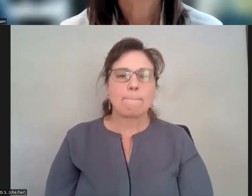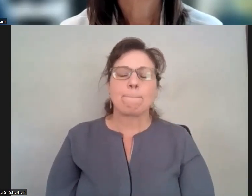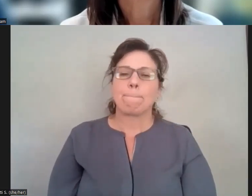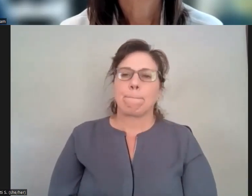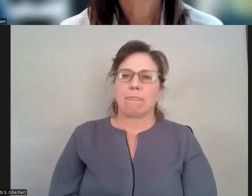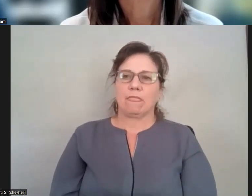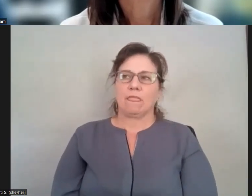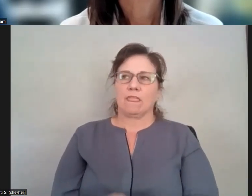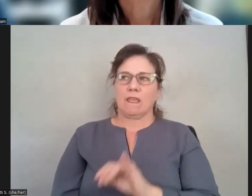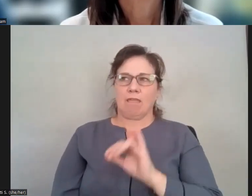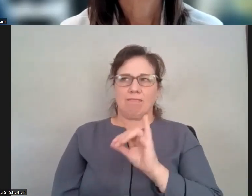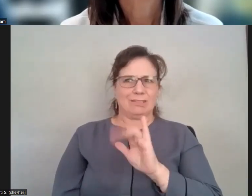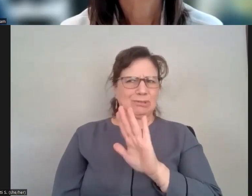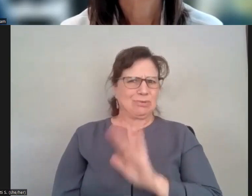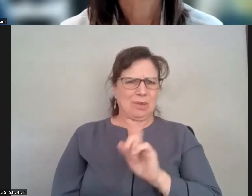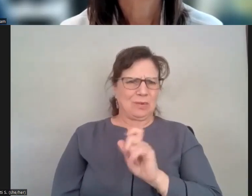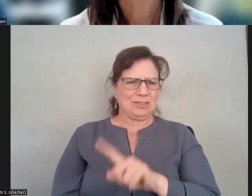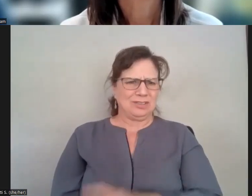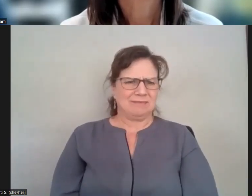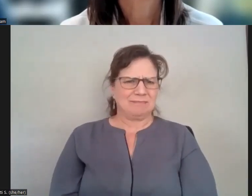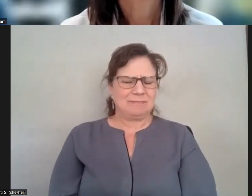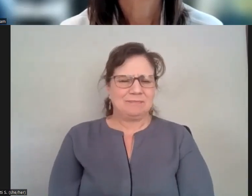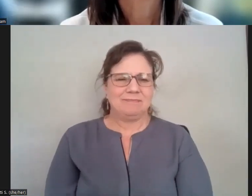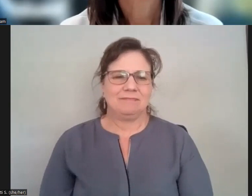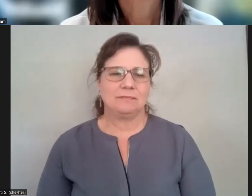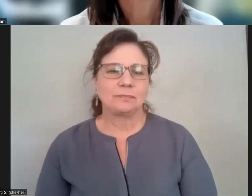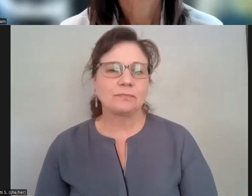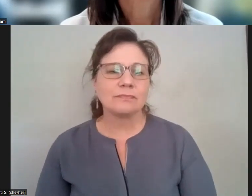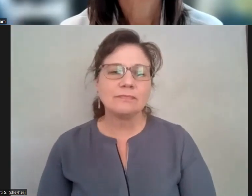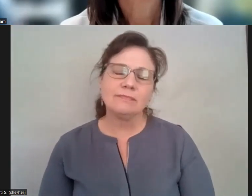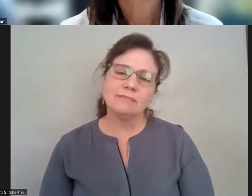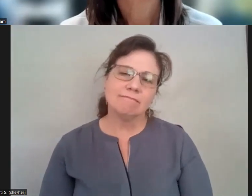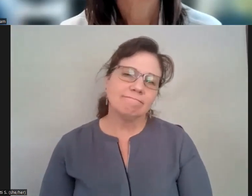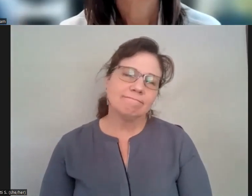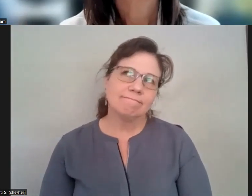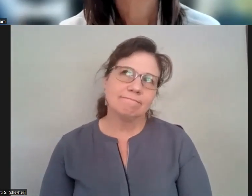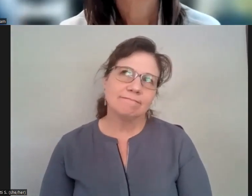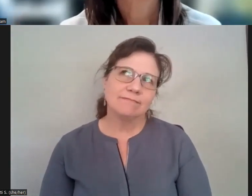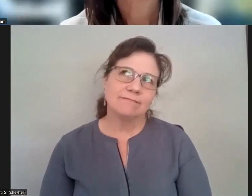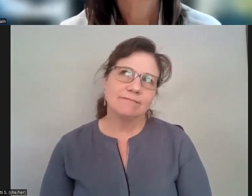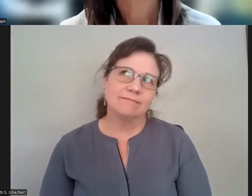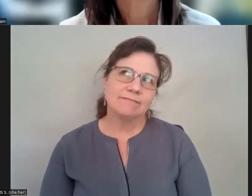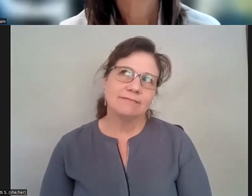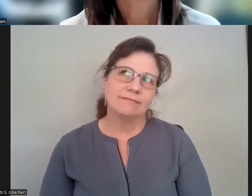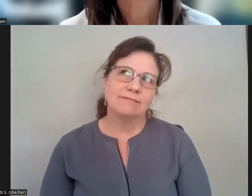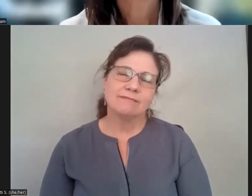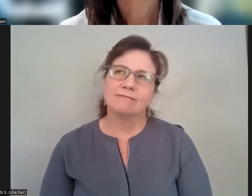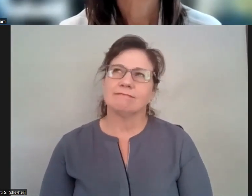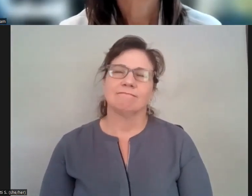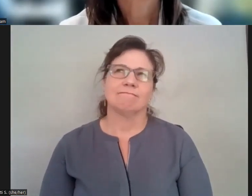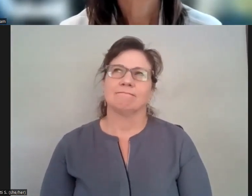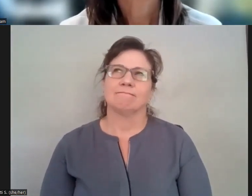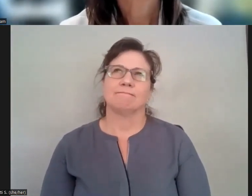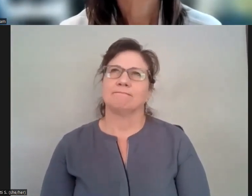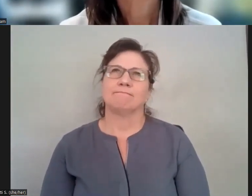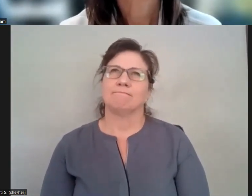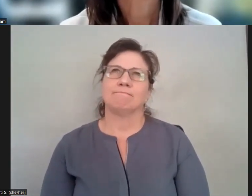That's a great question. I don't know of any studies for